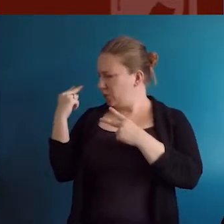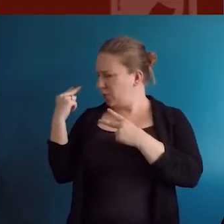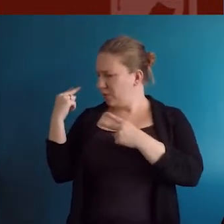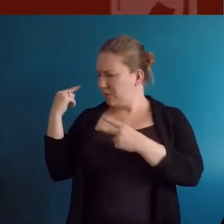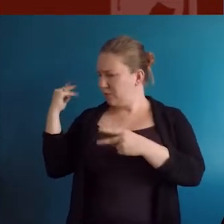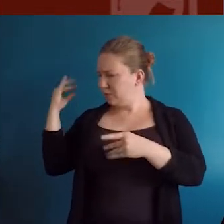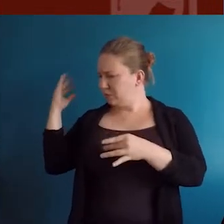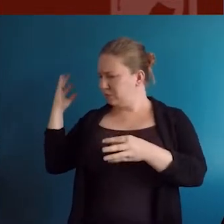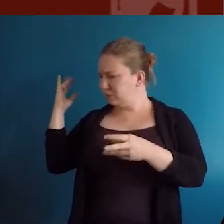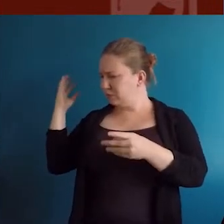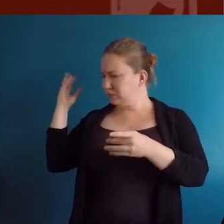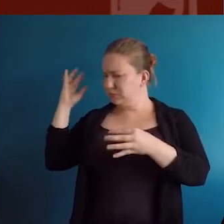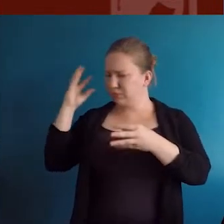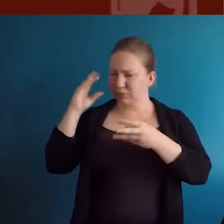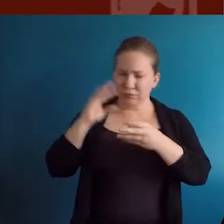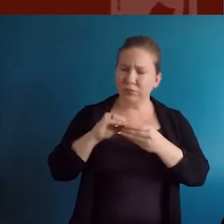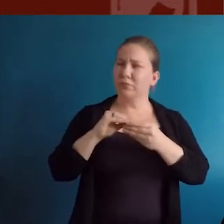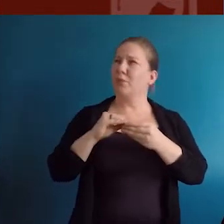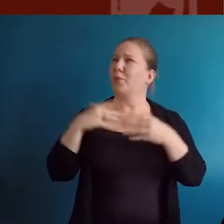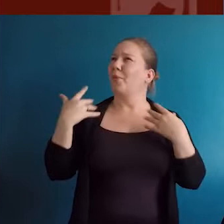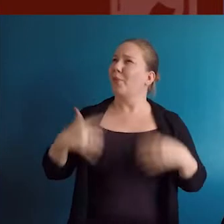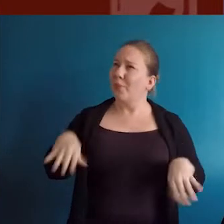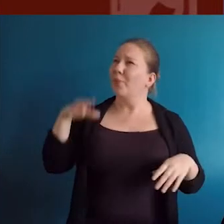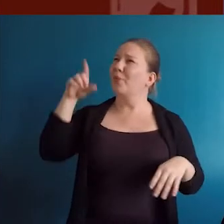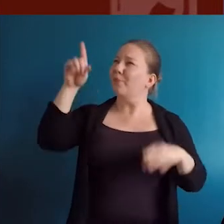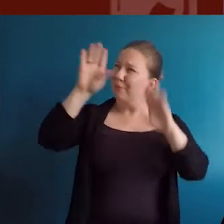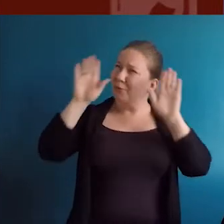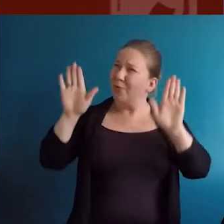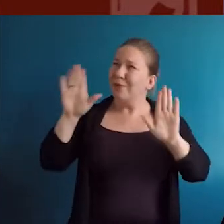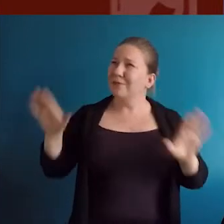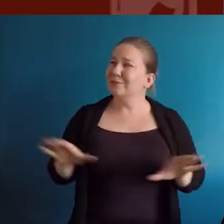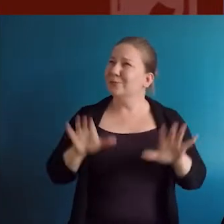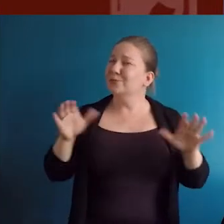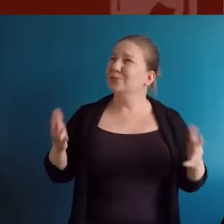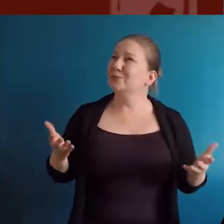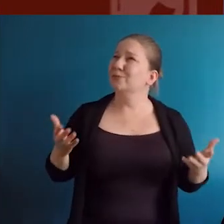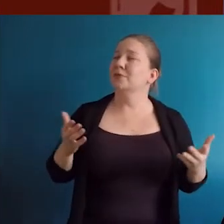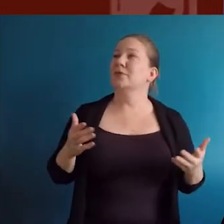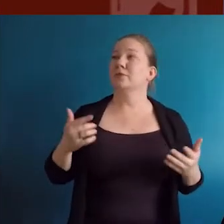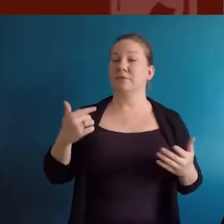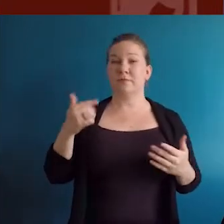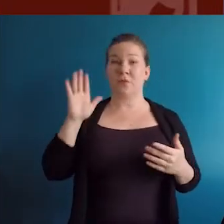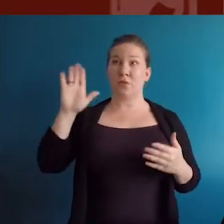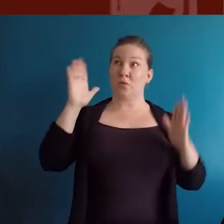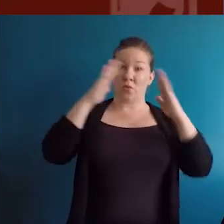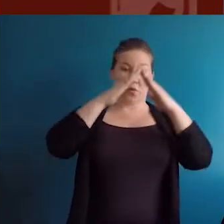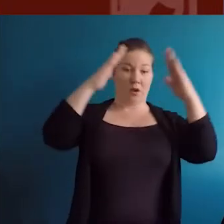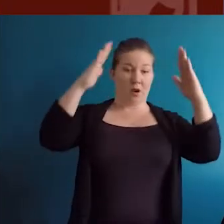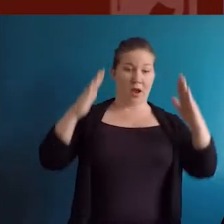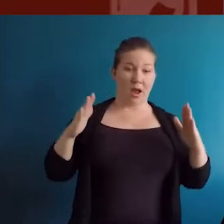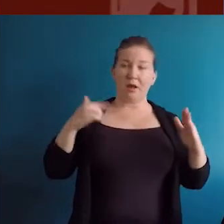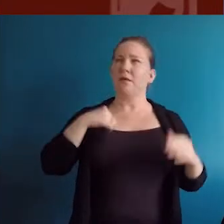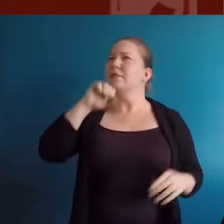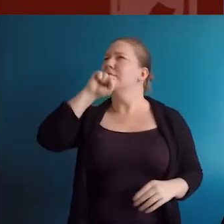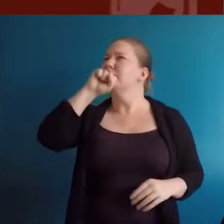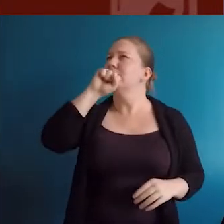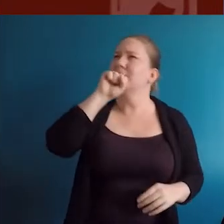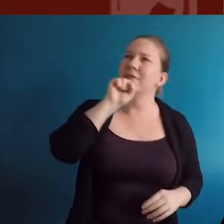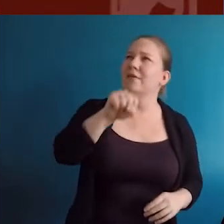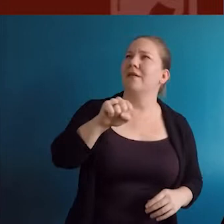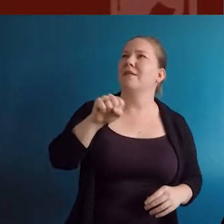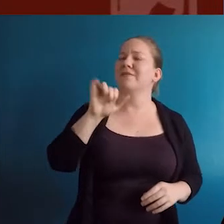song of thanksgiving and recounting all your wonderful deeds. Lord, I love the house in which you